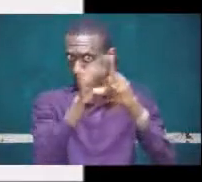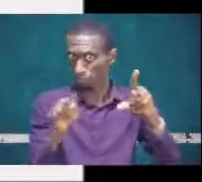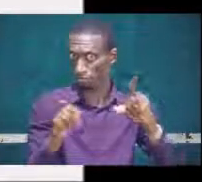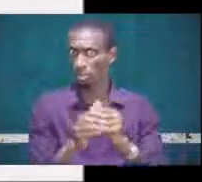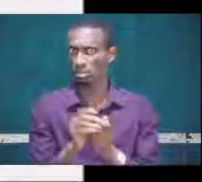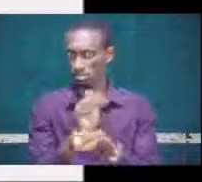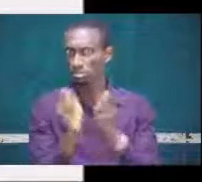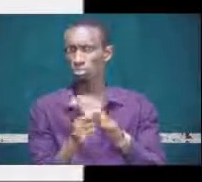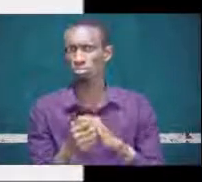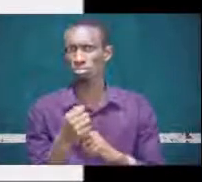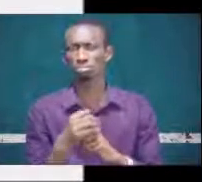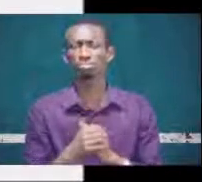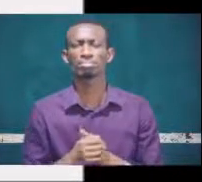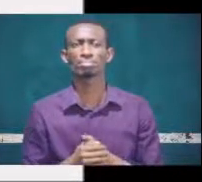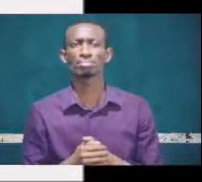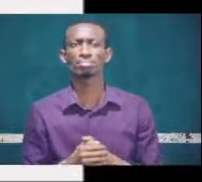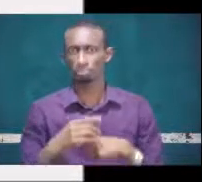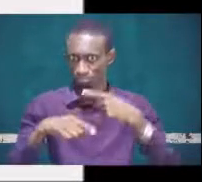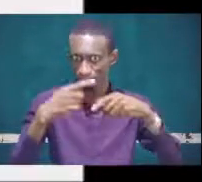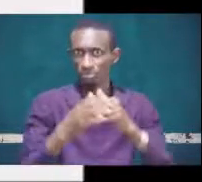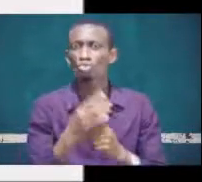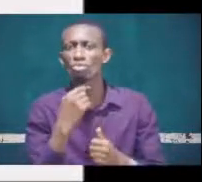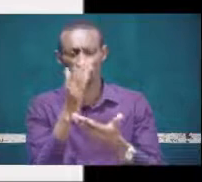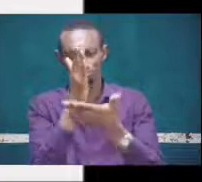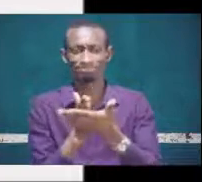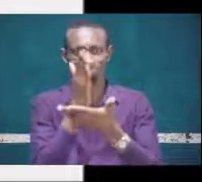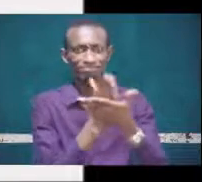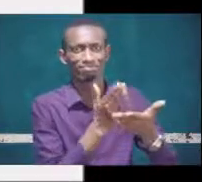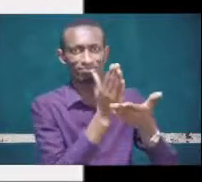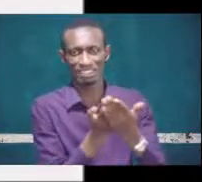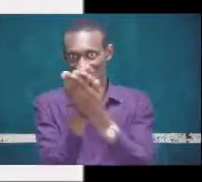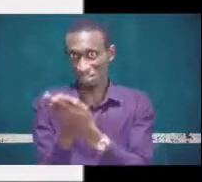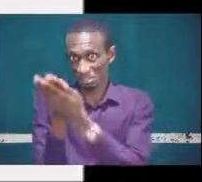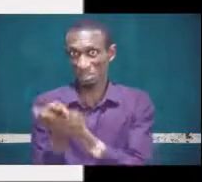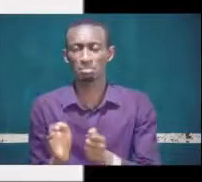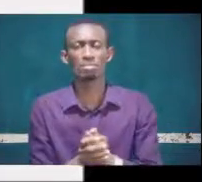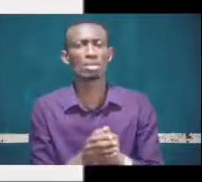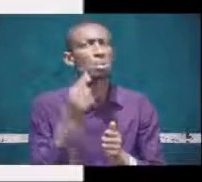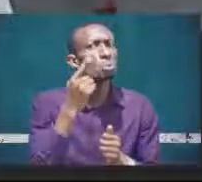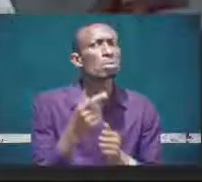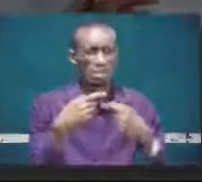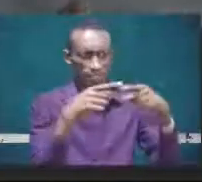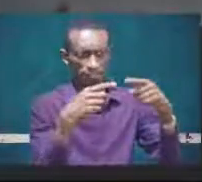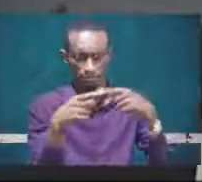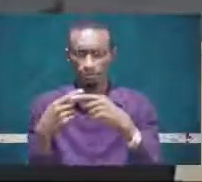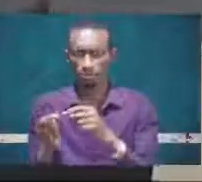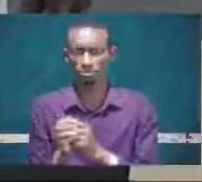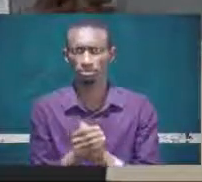continue. We talk about types of demand. We're going to look at different types of